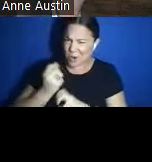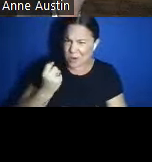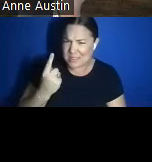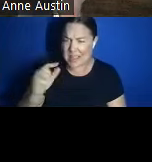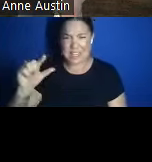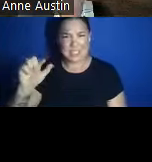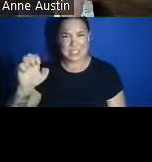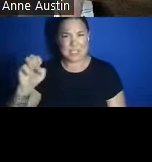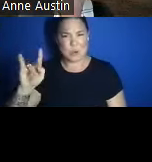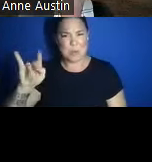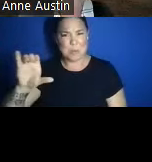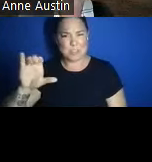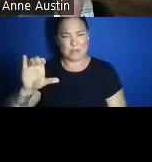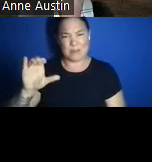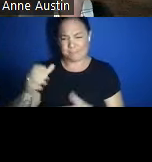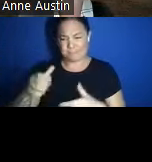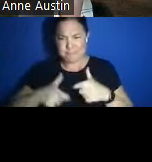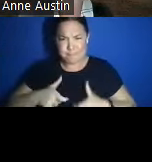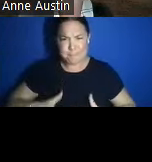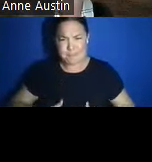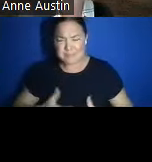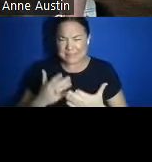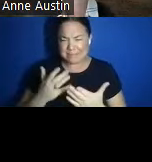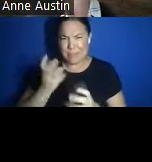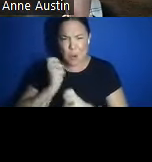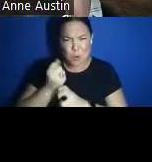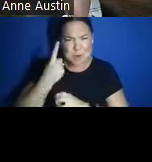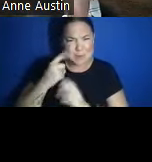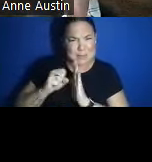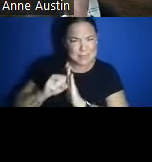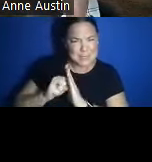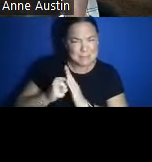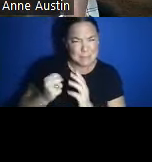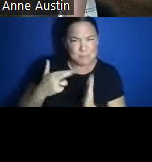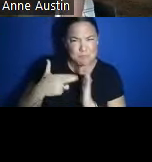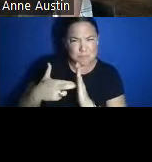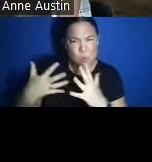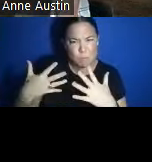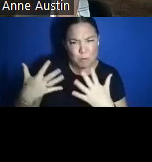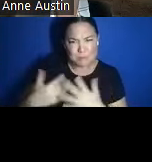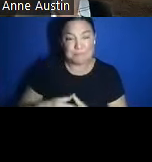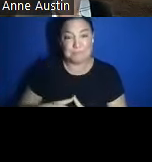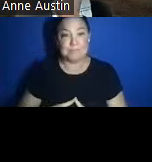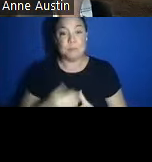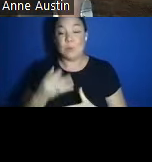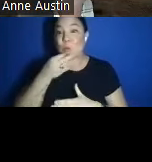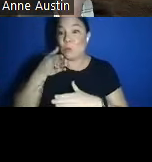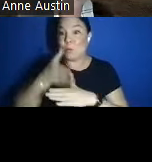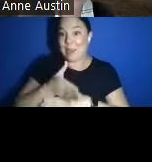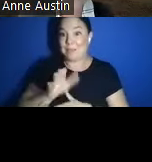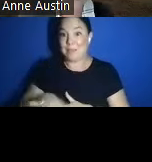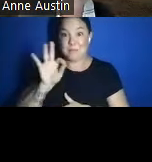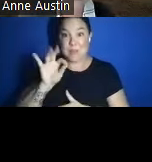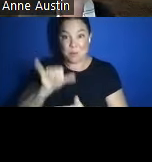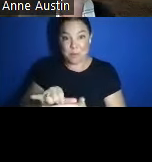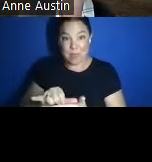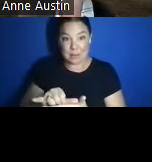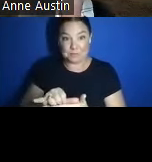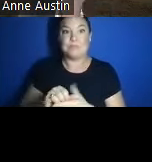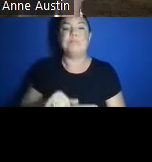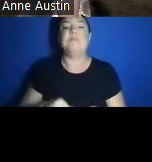patterning obscured their symbolic meaning. Soon after these discoveries, Firth